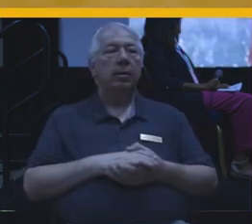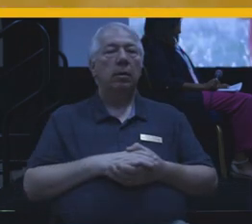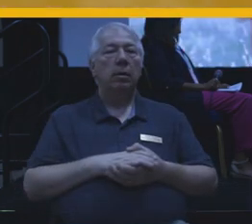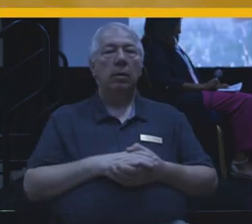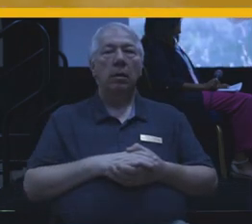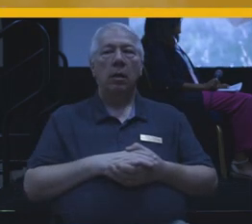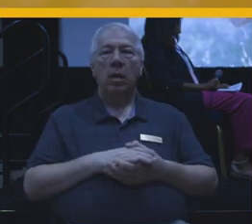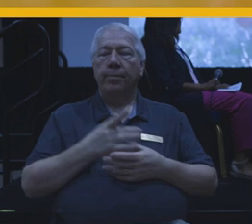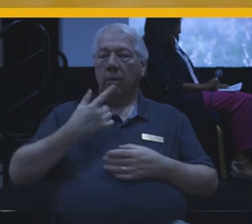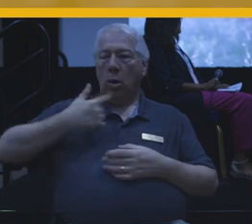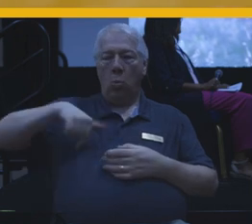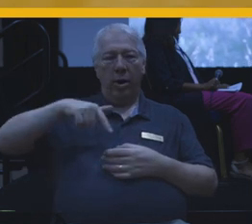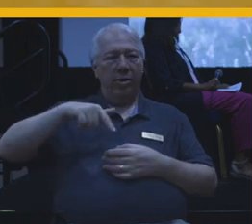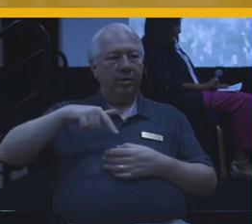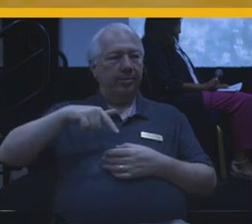We're surrounded in them.